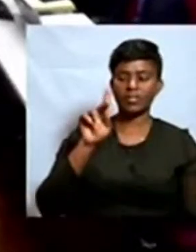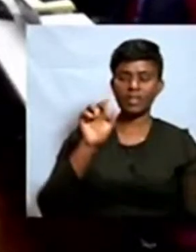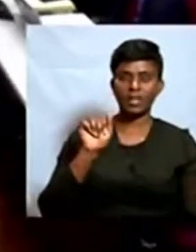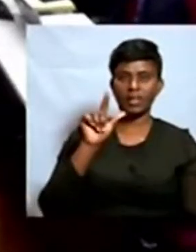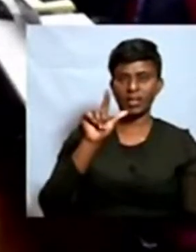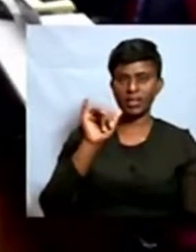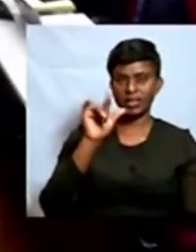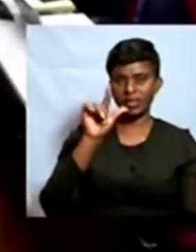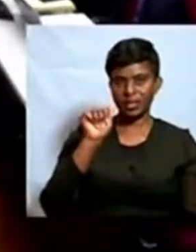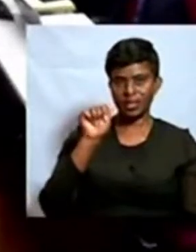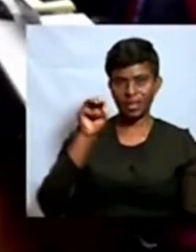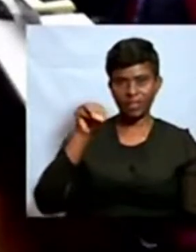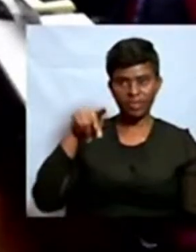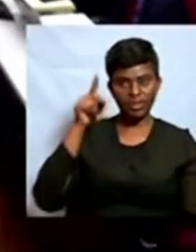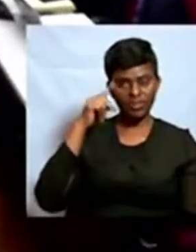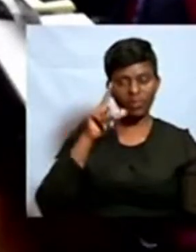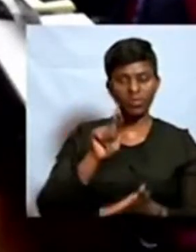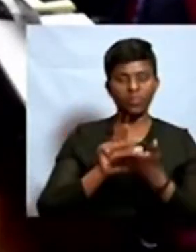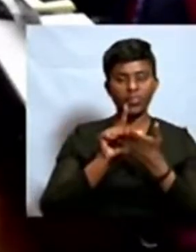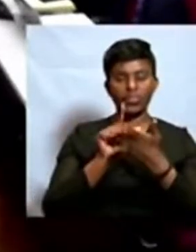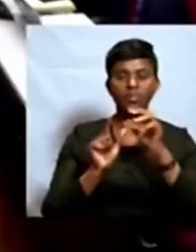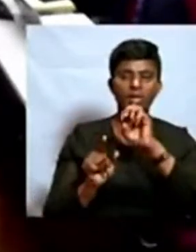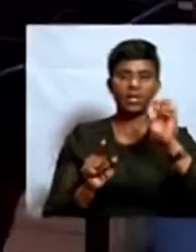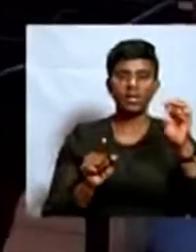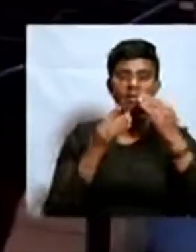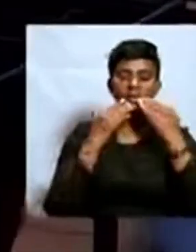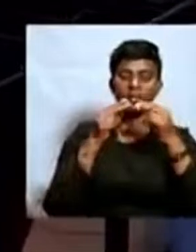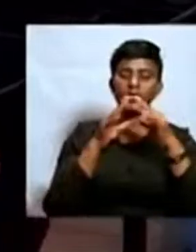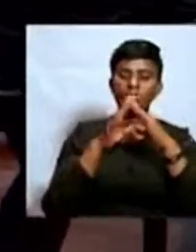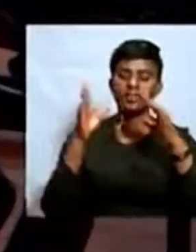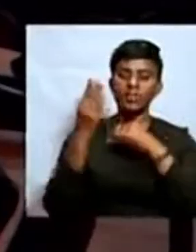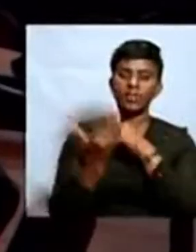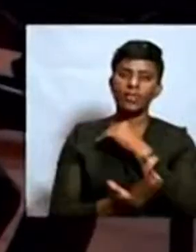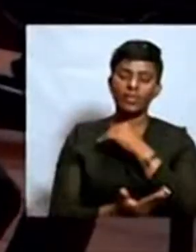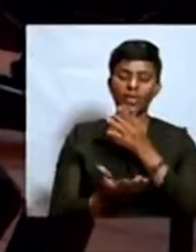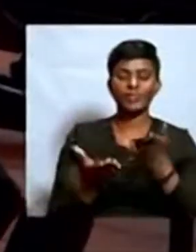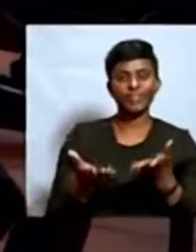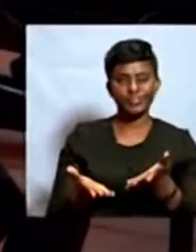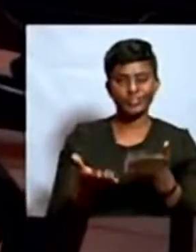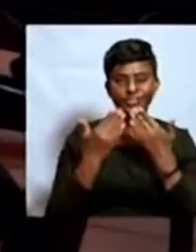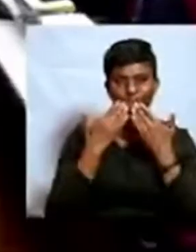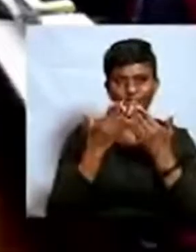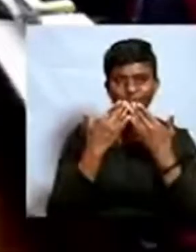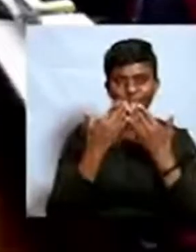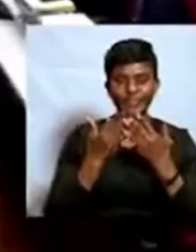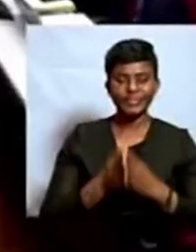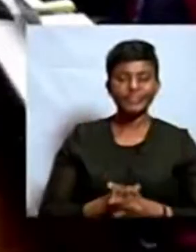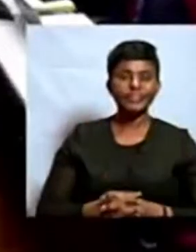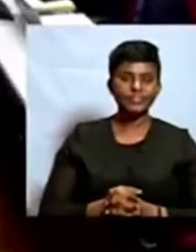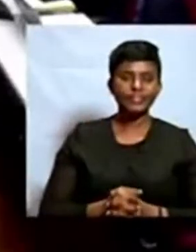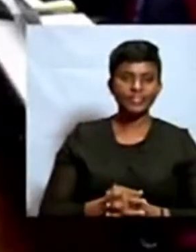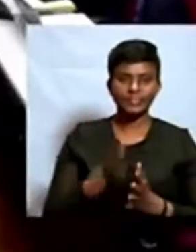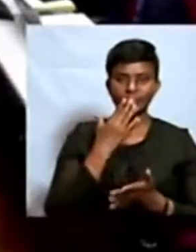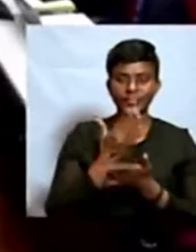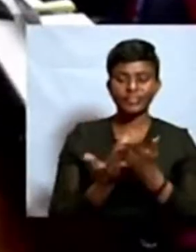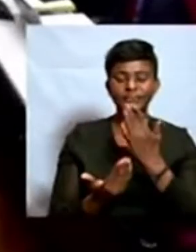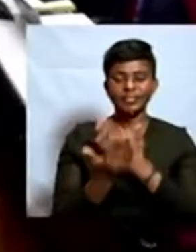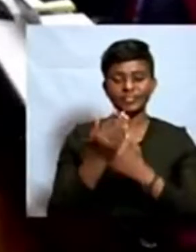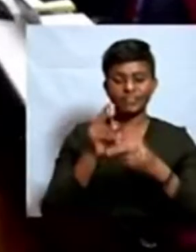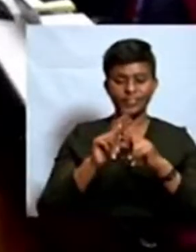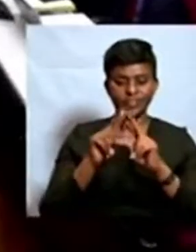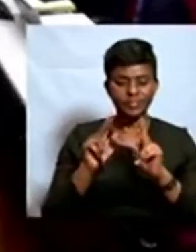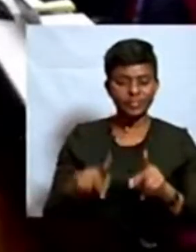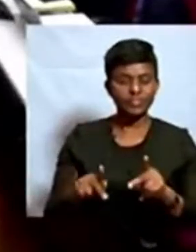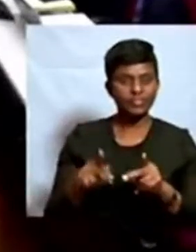Lukulu East. Thank you very much, and warm welcome to all of you. Thank you. Good morning, Chair. Good